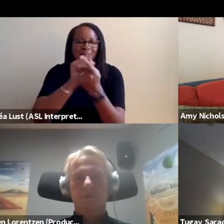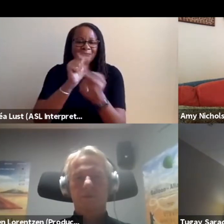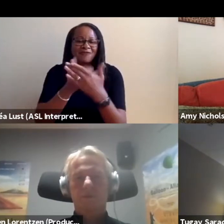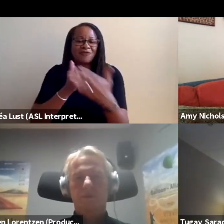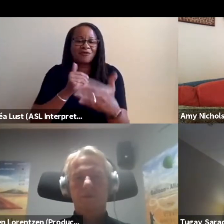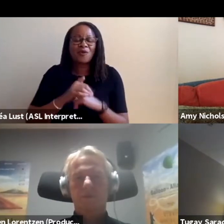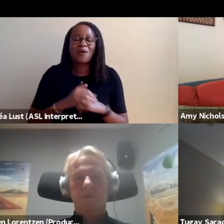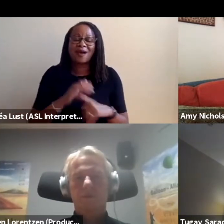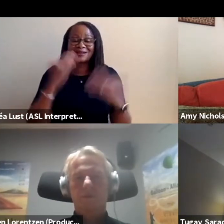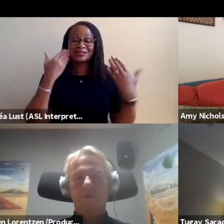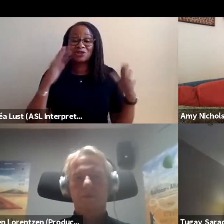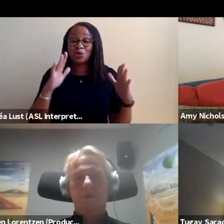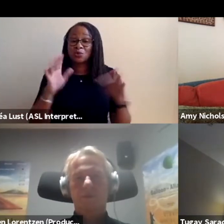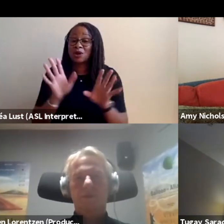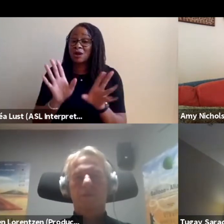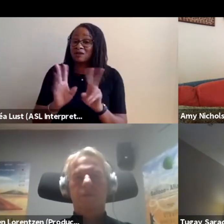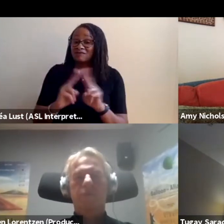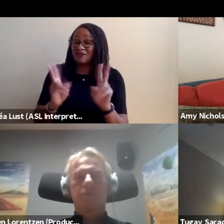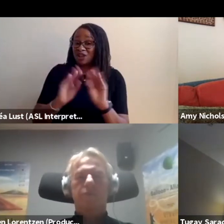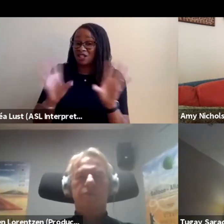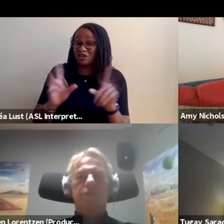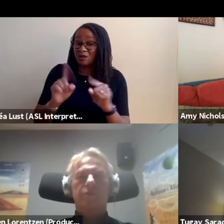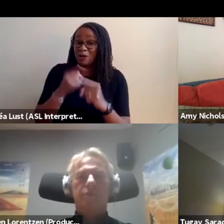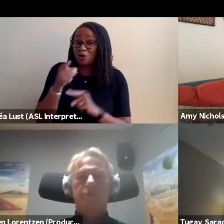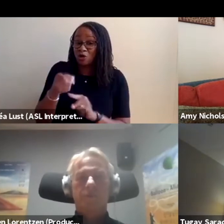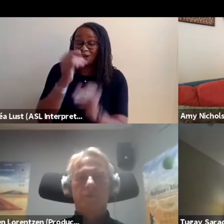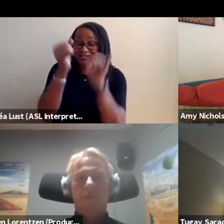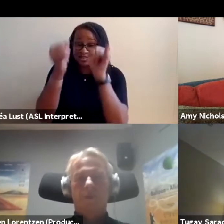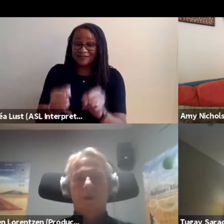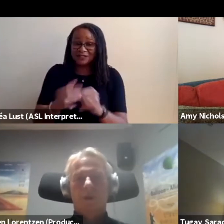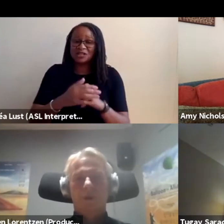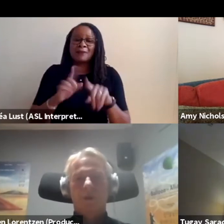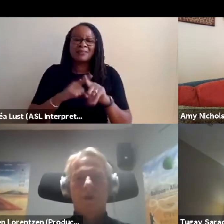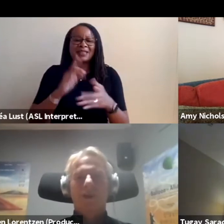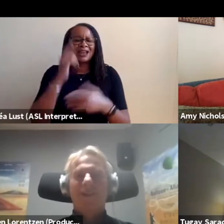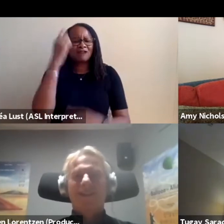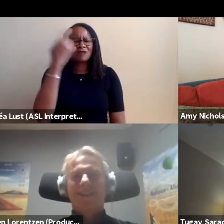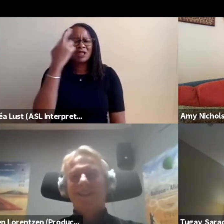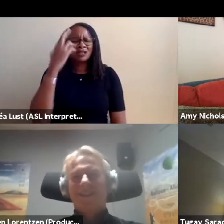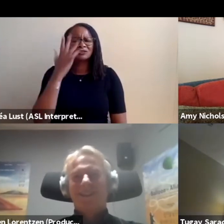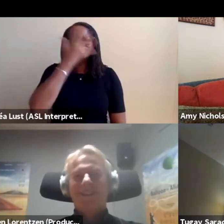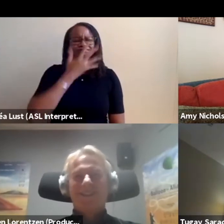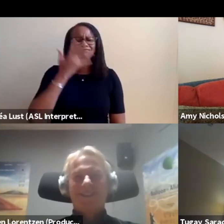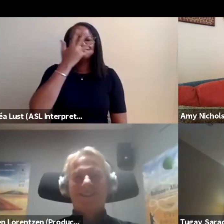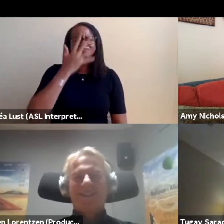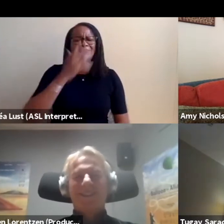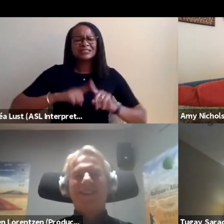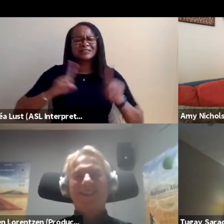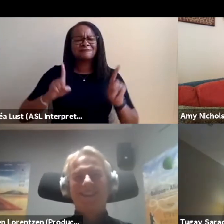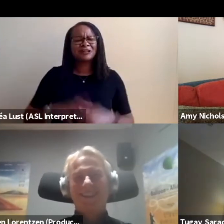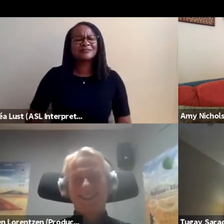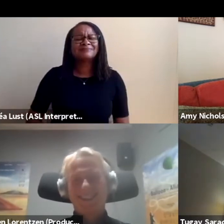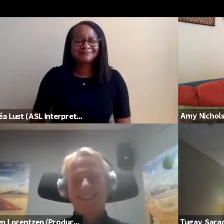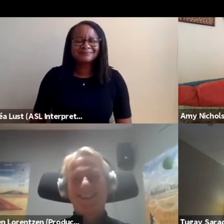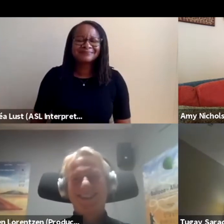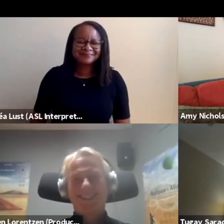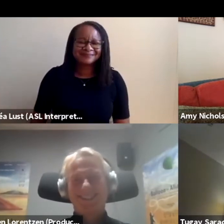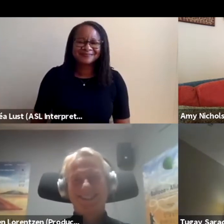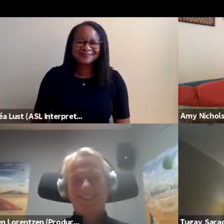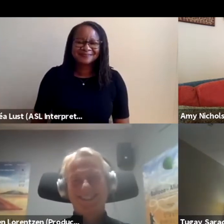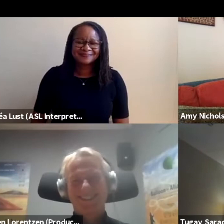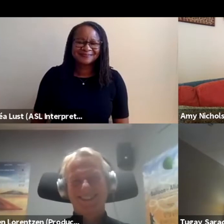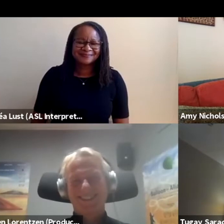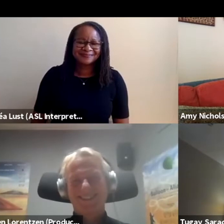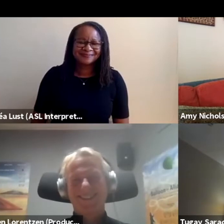but then very soon I realized that she looks different. She looks a little bit different,